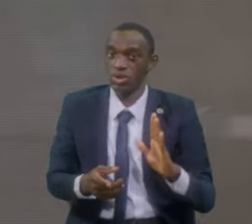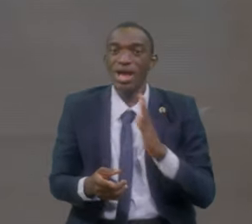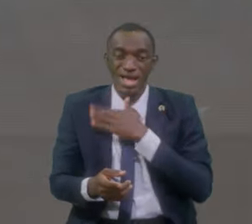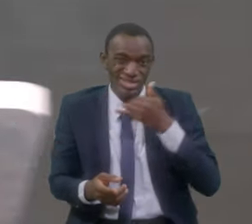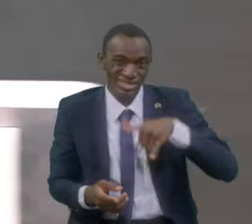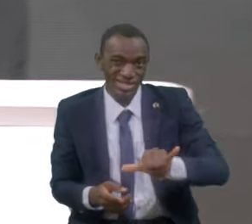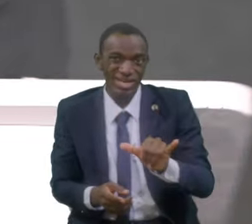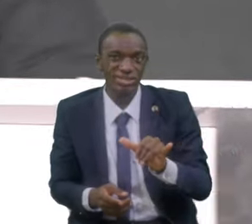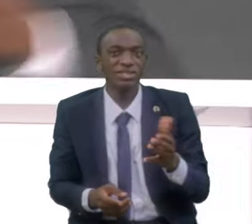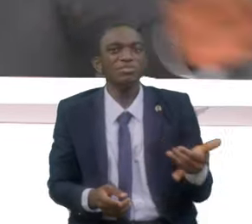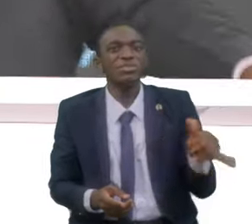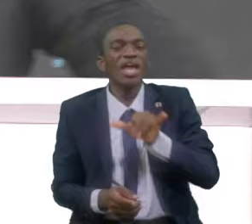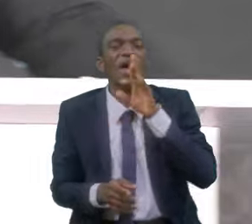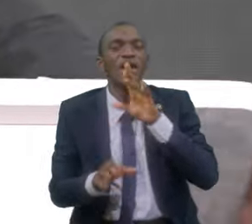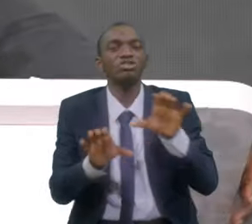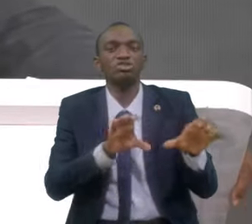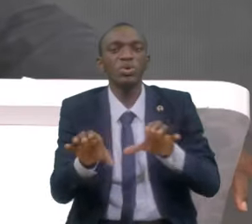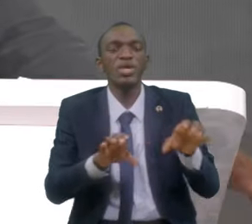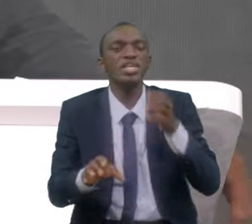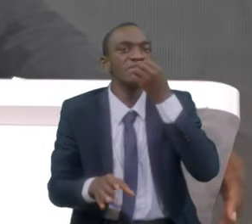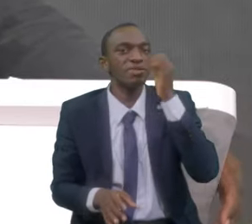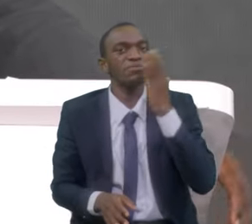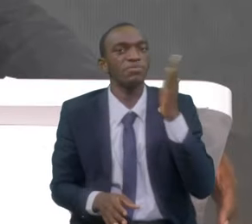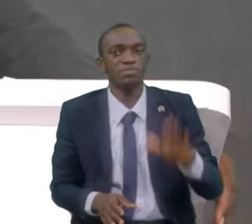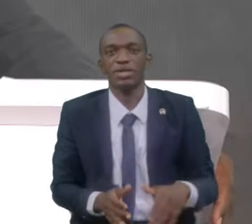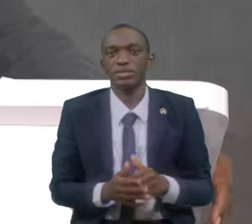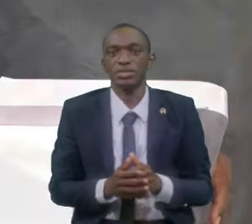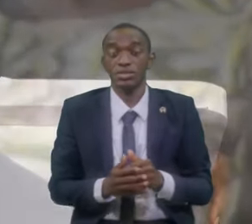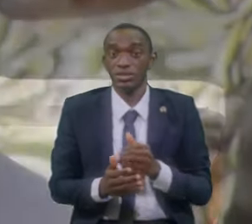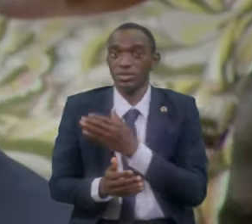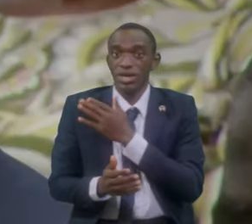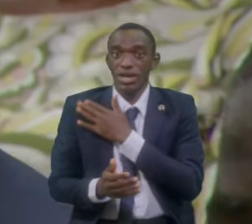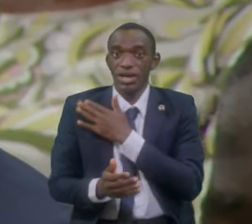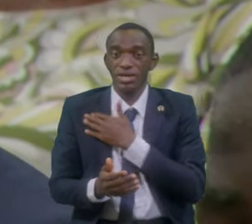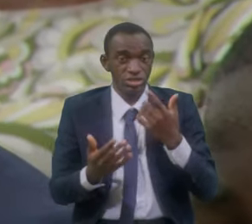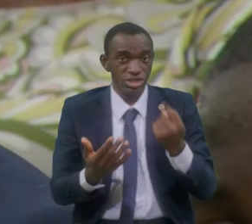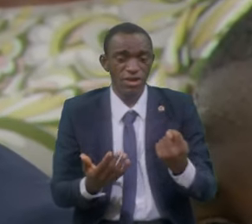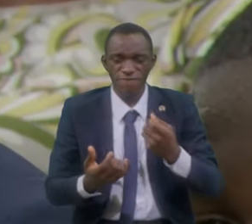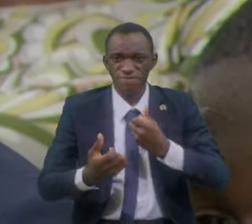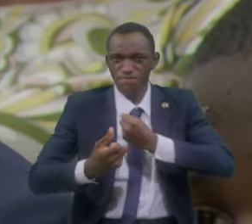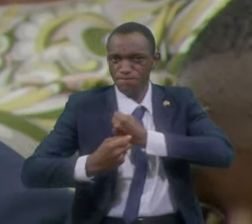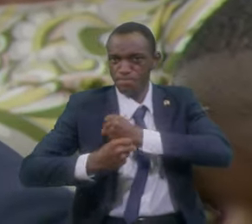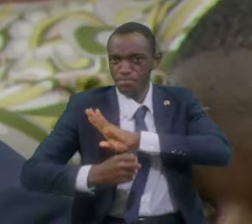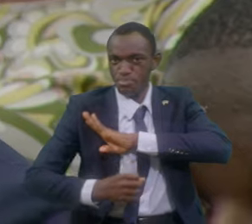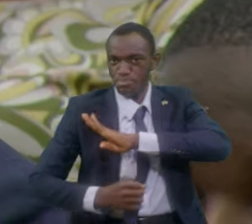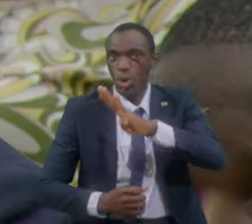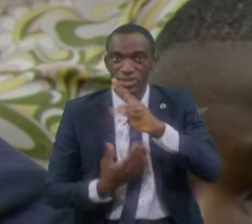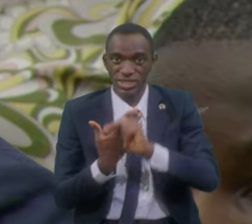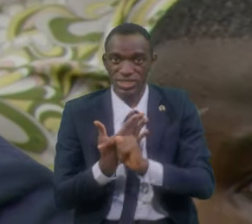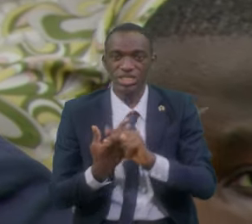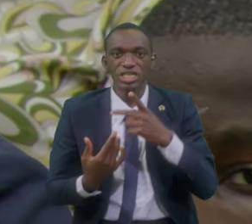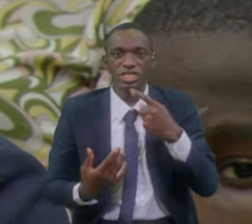they are committing sacrilege. That the fortitude to destroy the